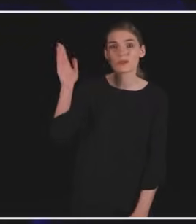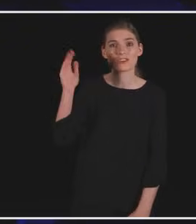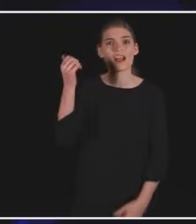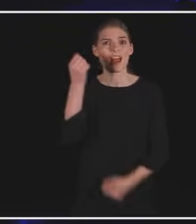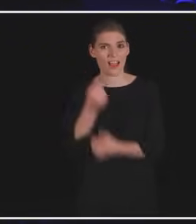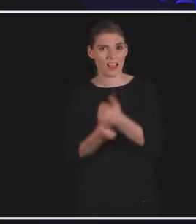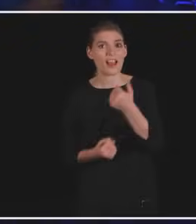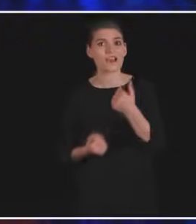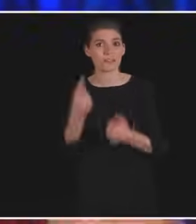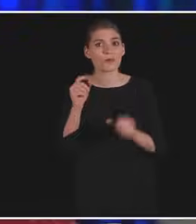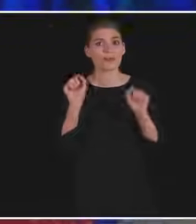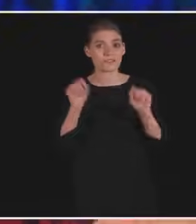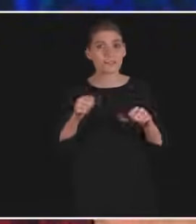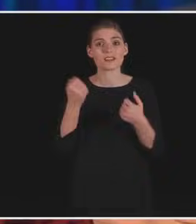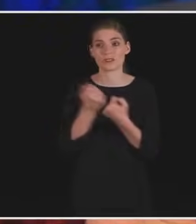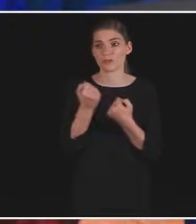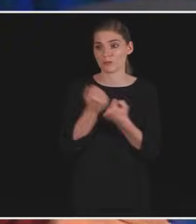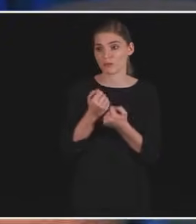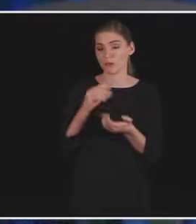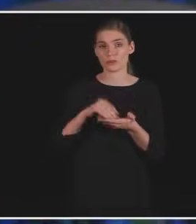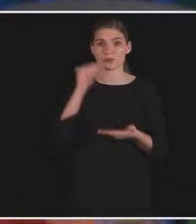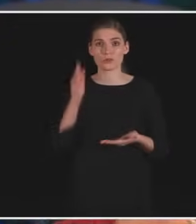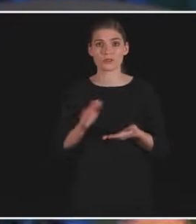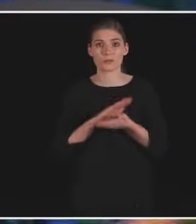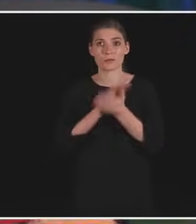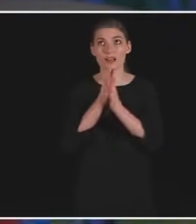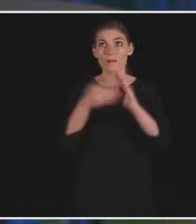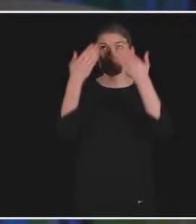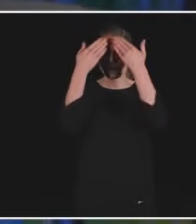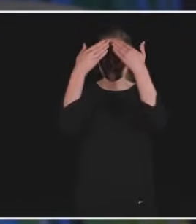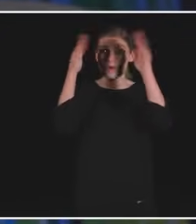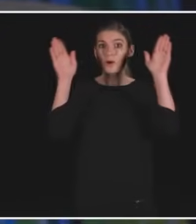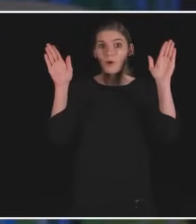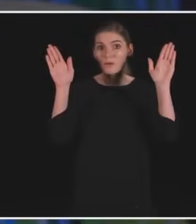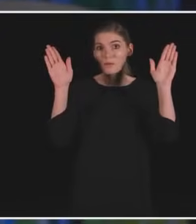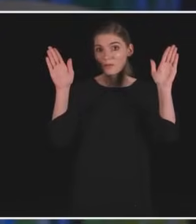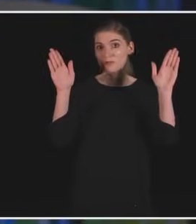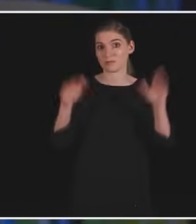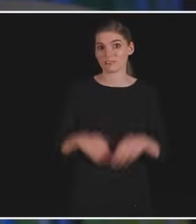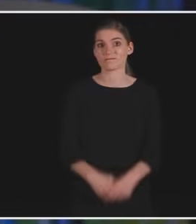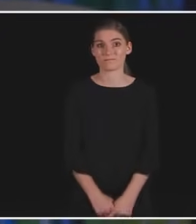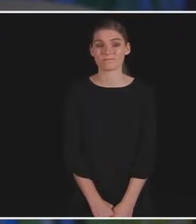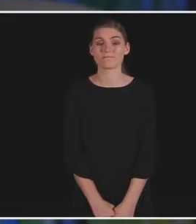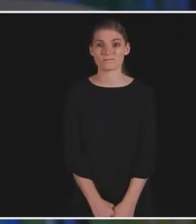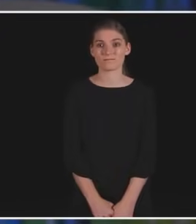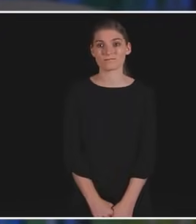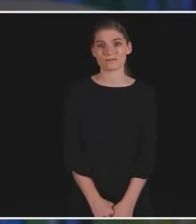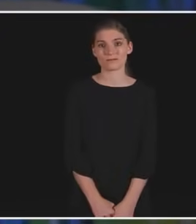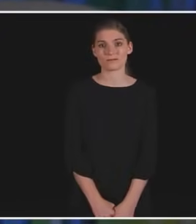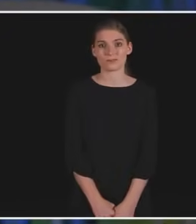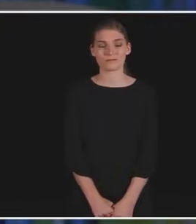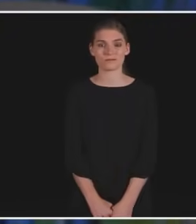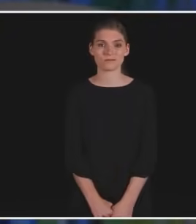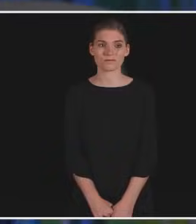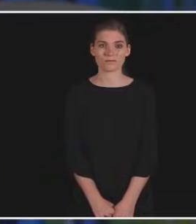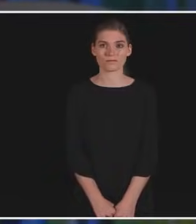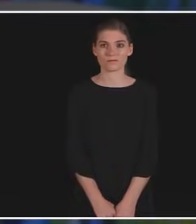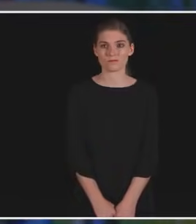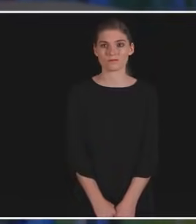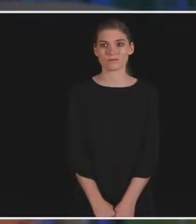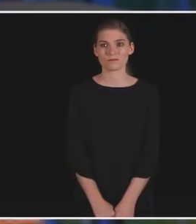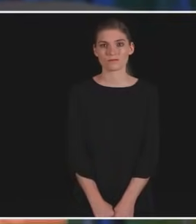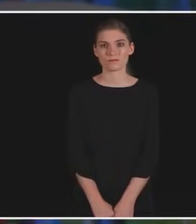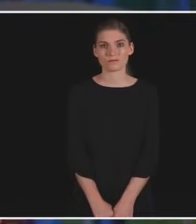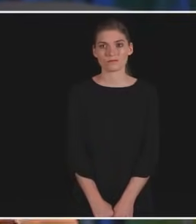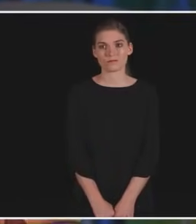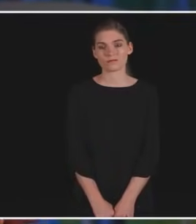in schools, or helping out at science fairs, everyone can do their part in showing the next generation how to think critically